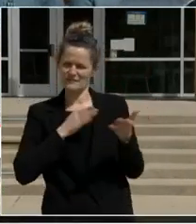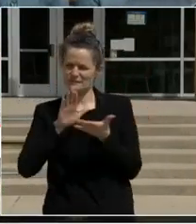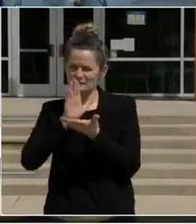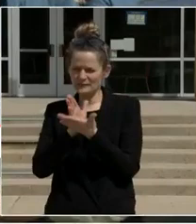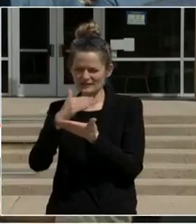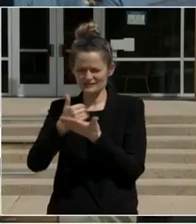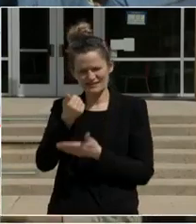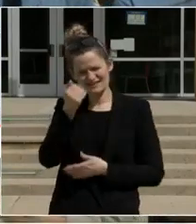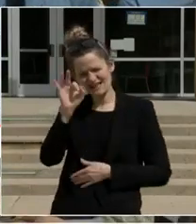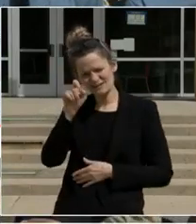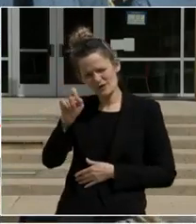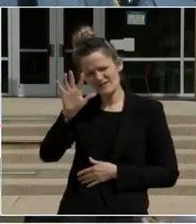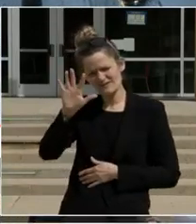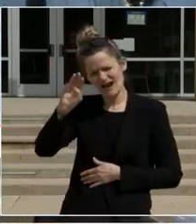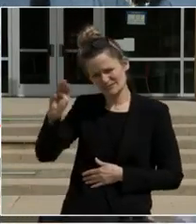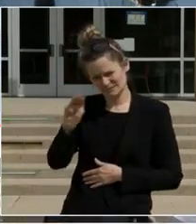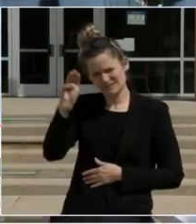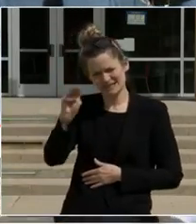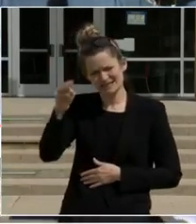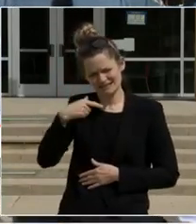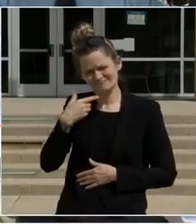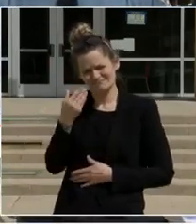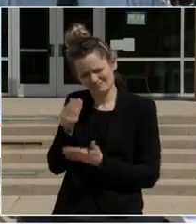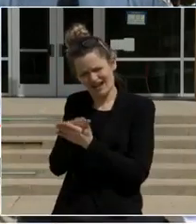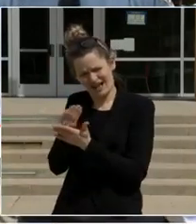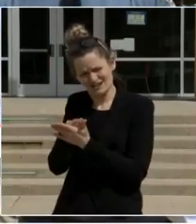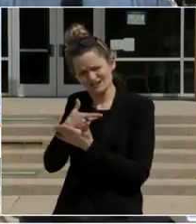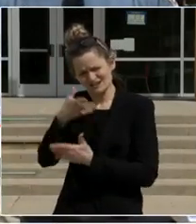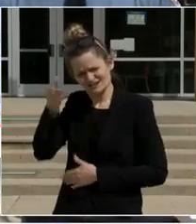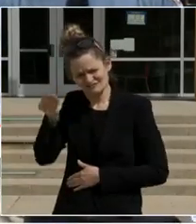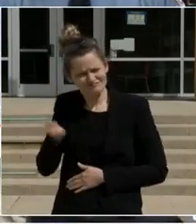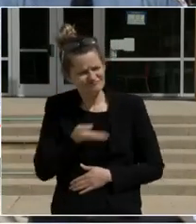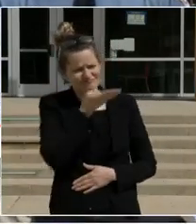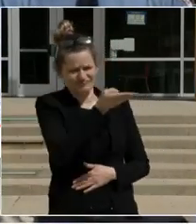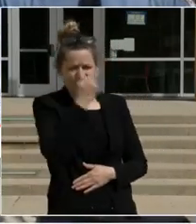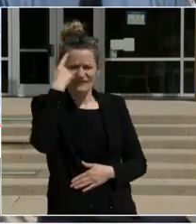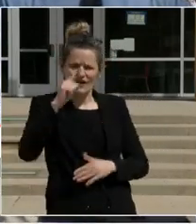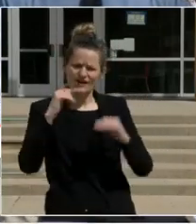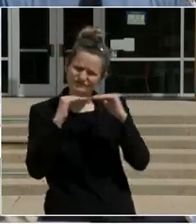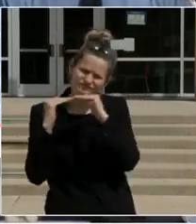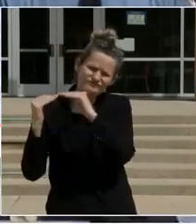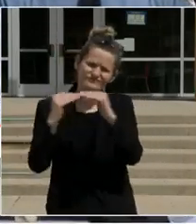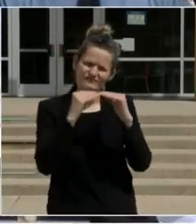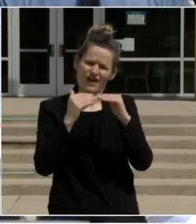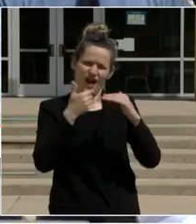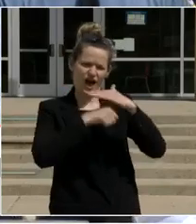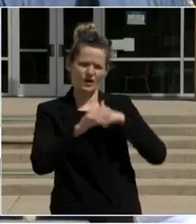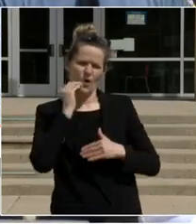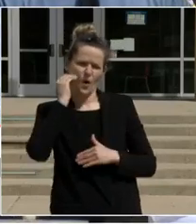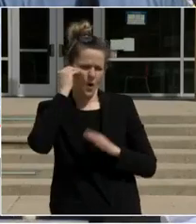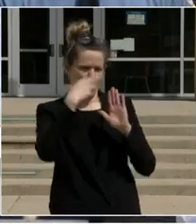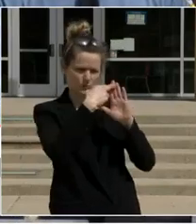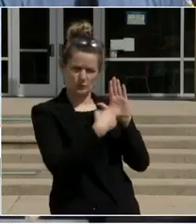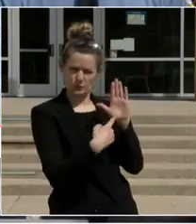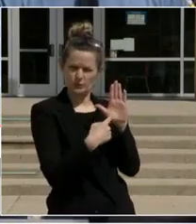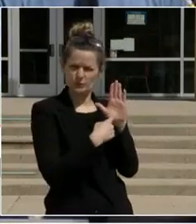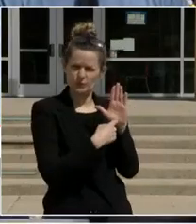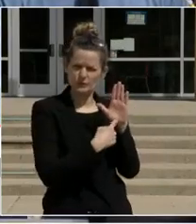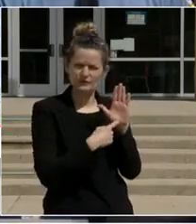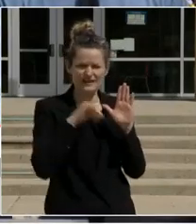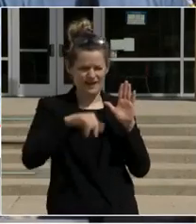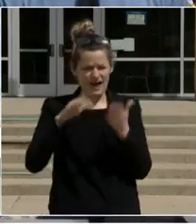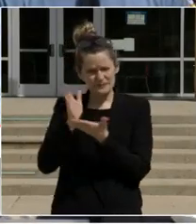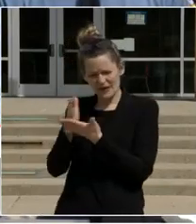the most equitable budget developed under Home Rule. It is a budget that is focused on what we're hearing